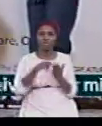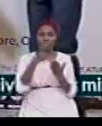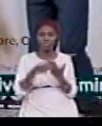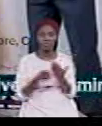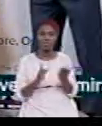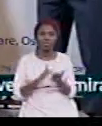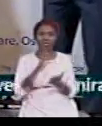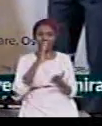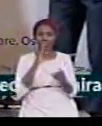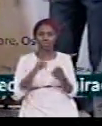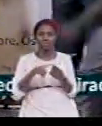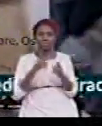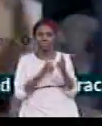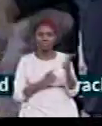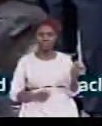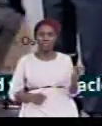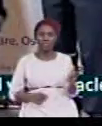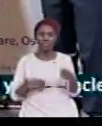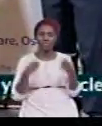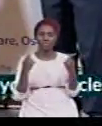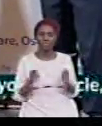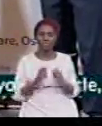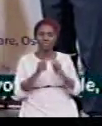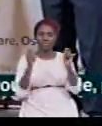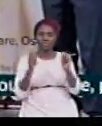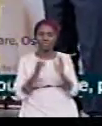Amen. Please walk for us to see? Walk, give us a walk, please.